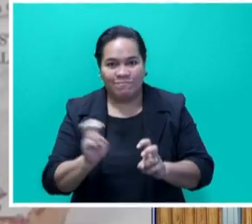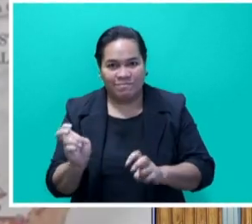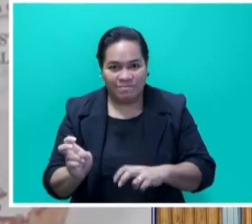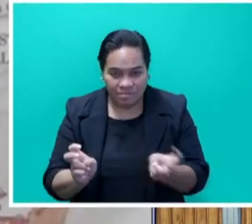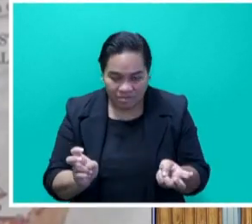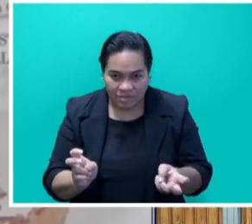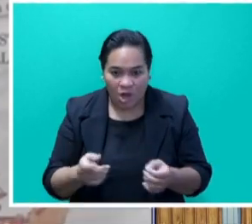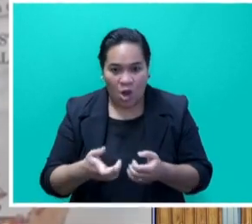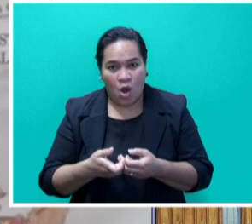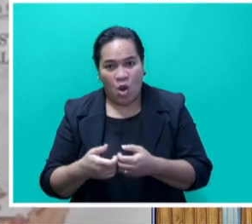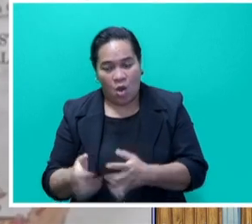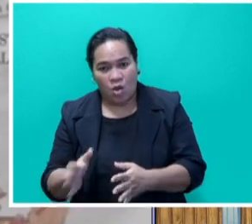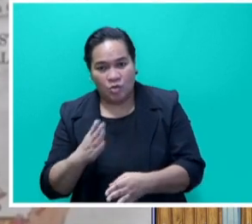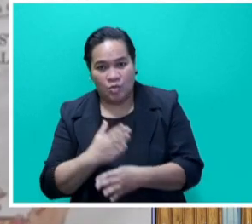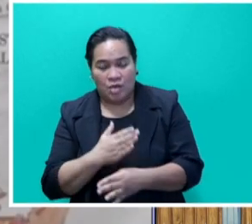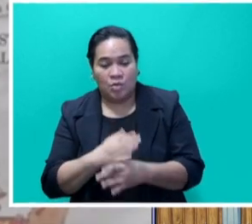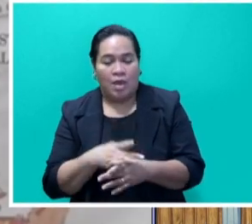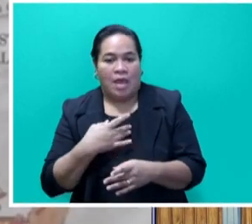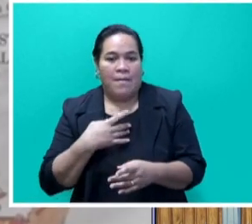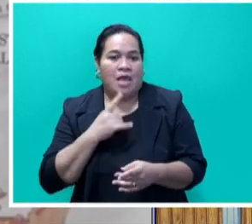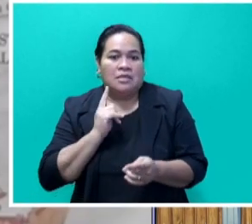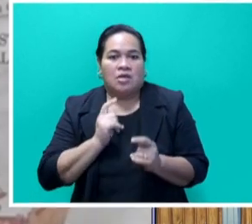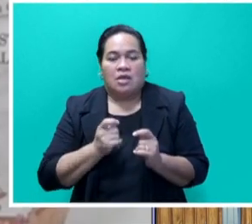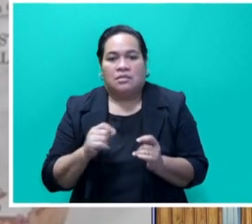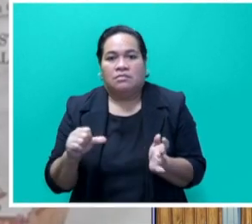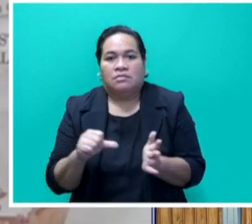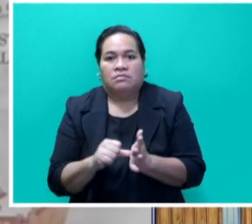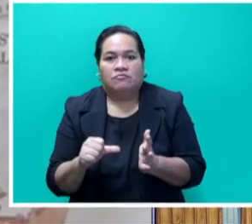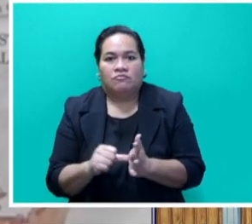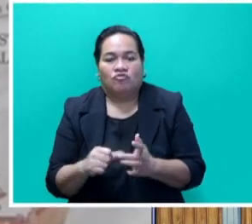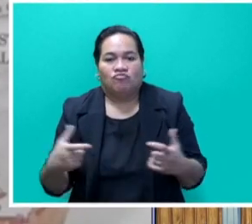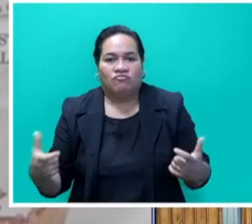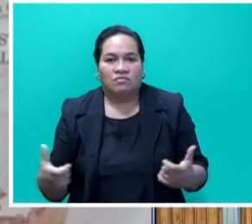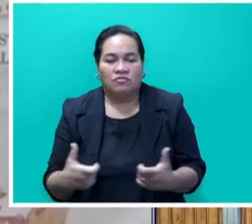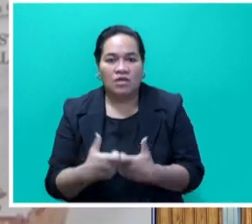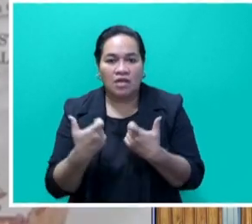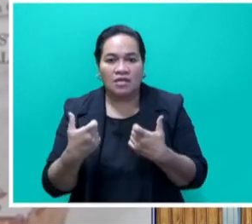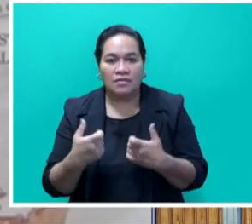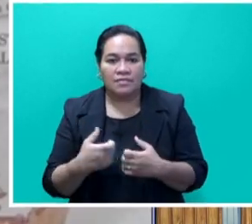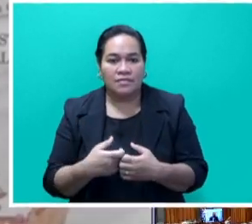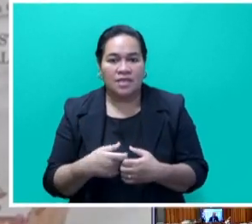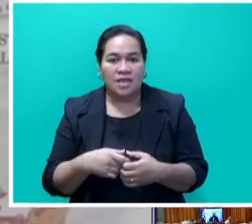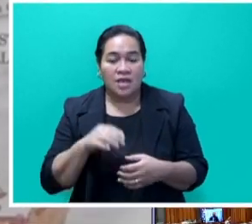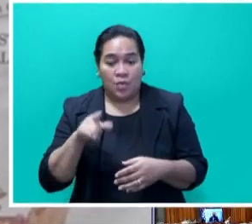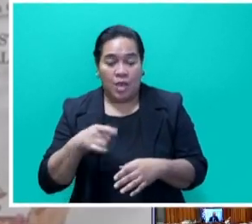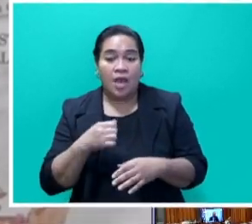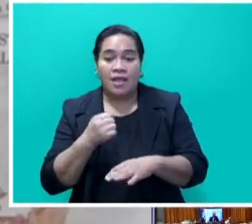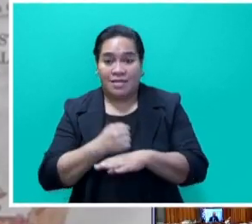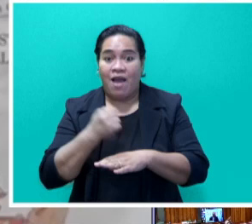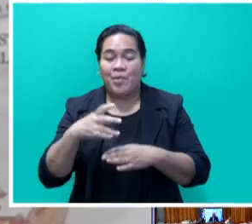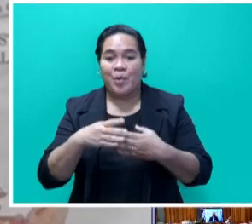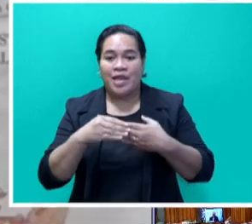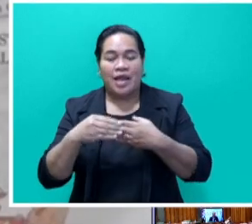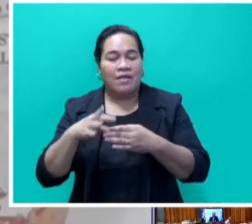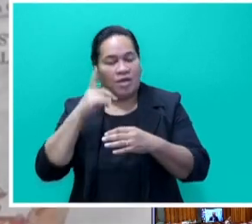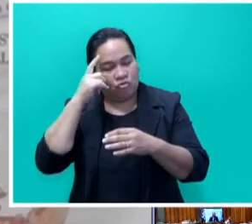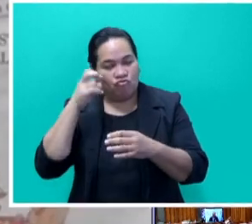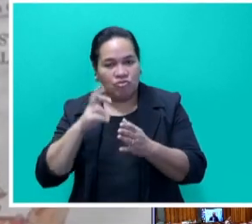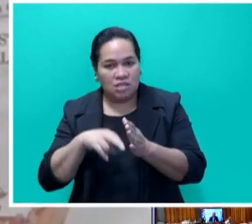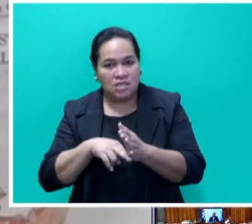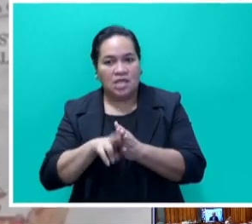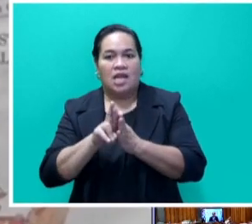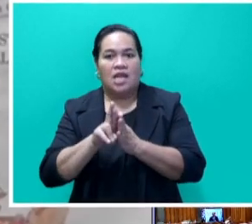I said, we are being tested as never before. We are being led by a government that is not only resilient,